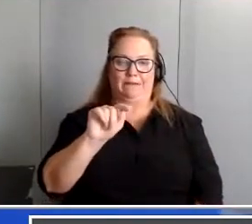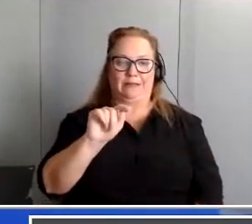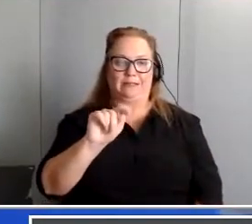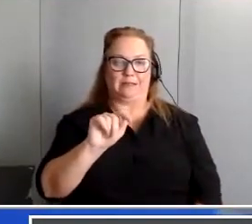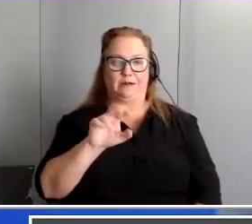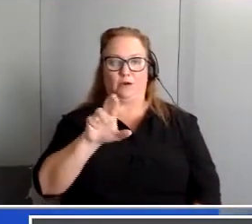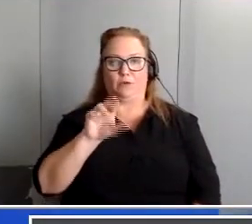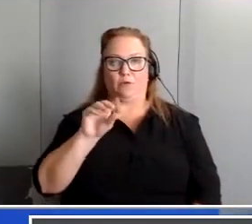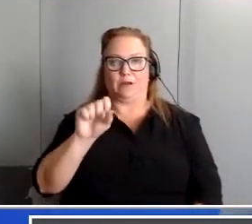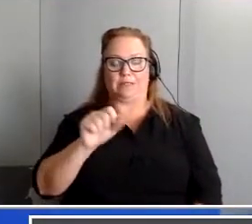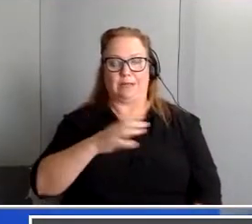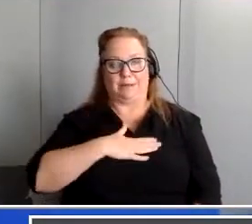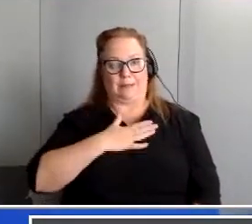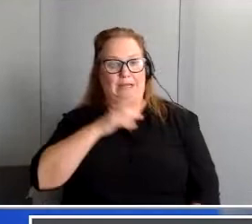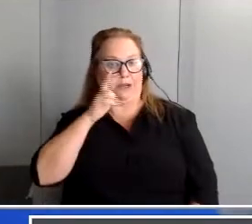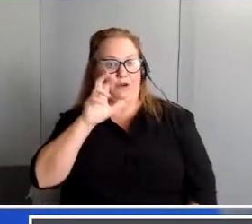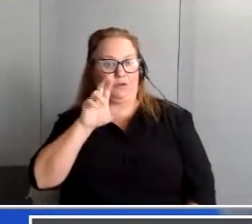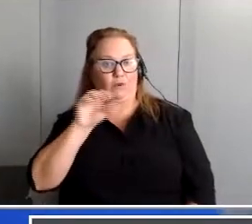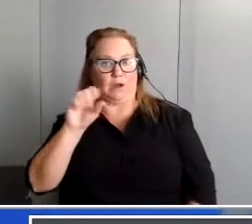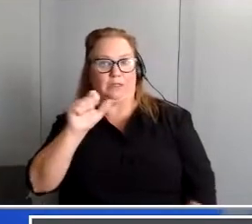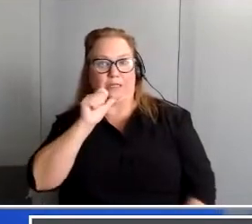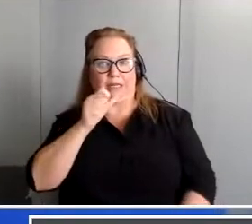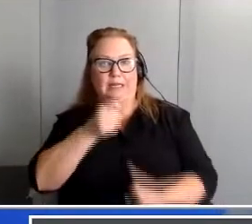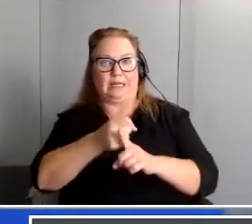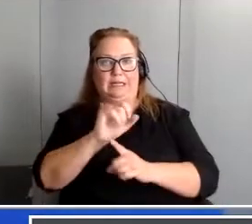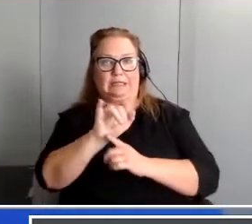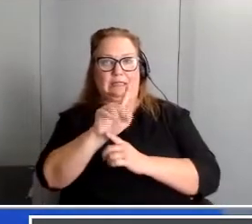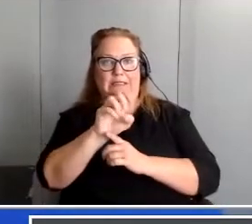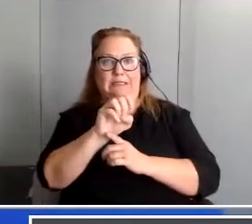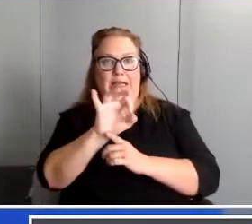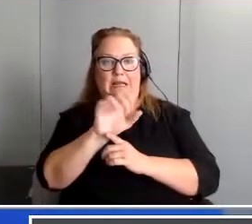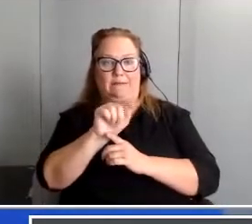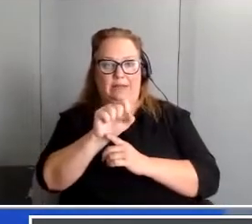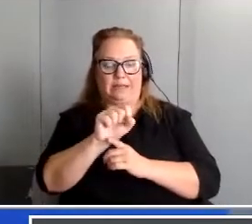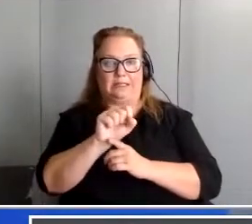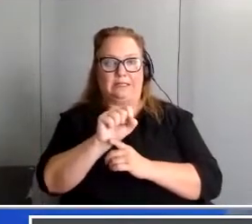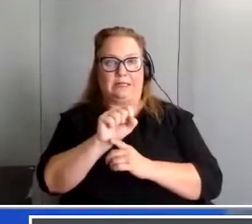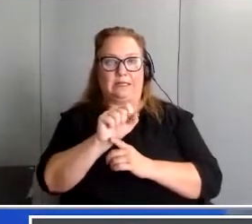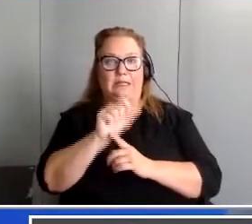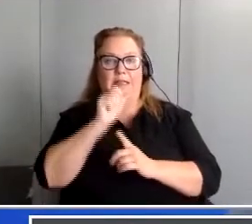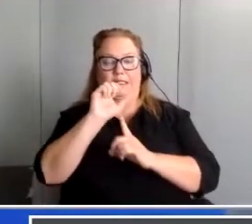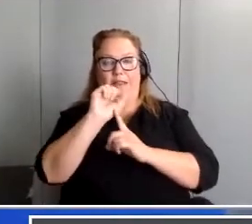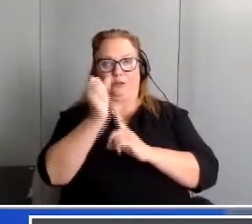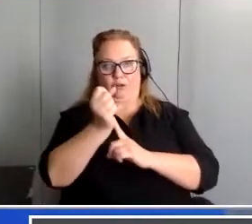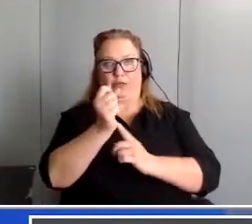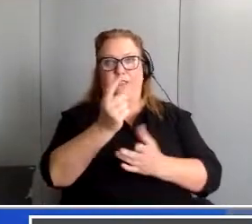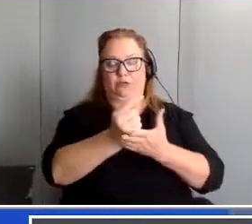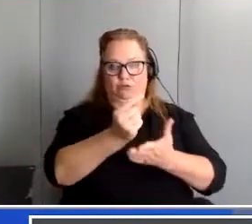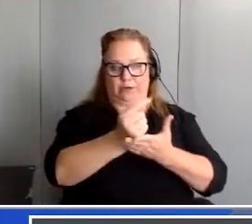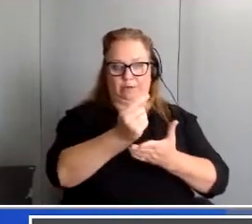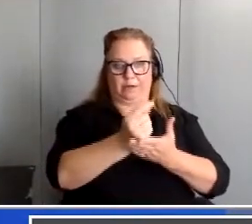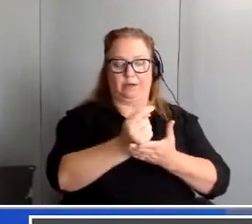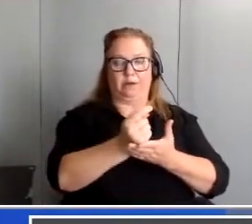didn't get any side effects, but that's not the case for everybody. It is a treatment. We are giving radiation to the